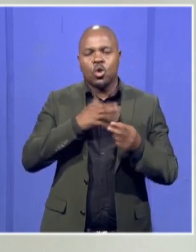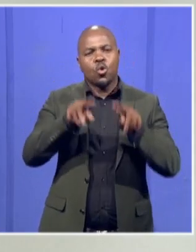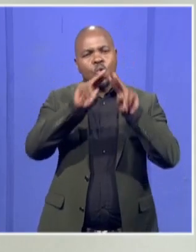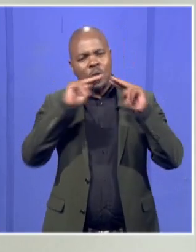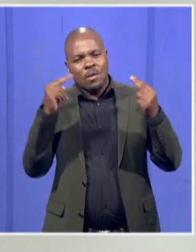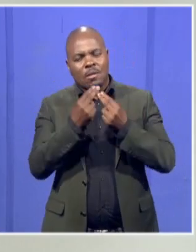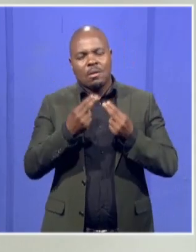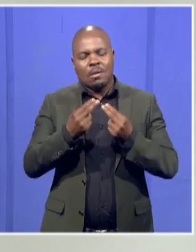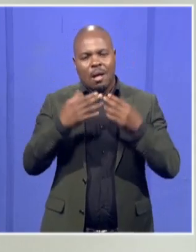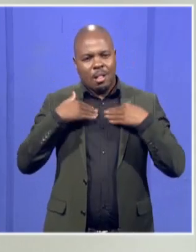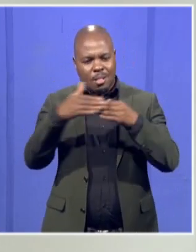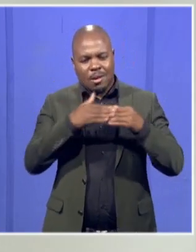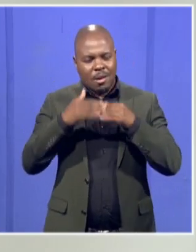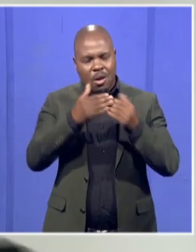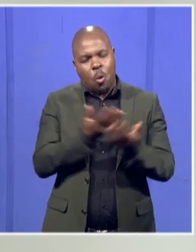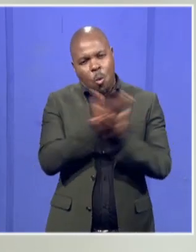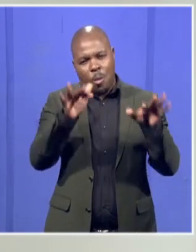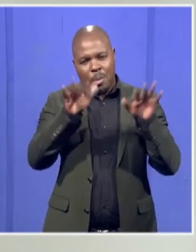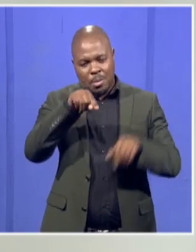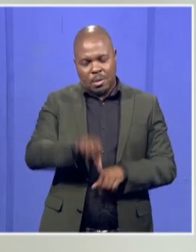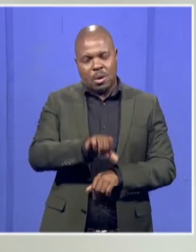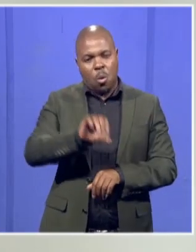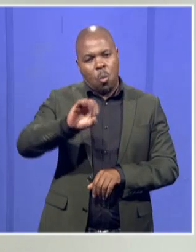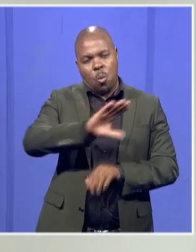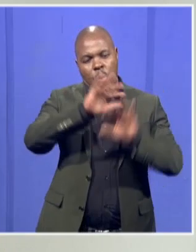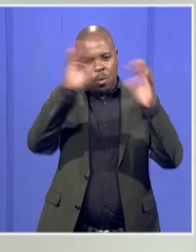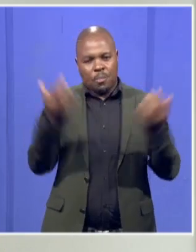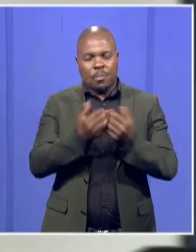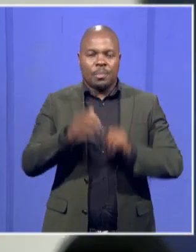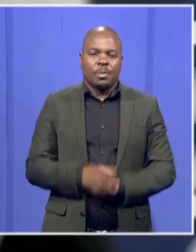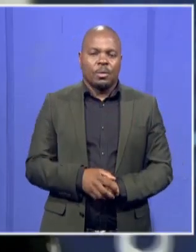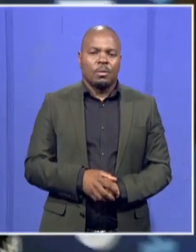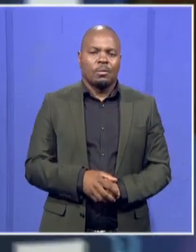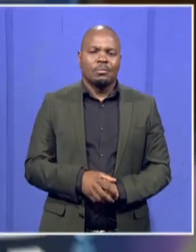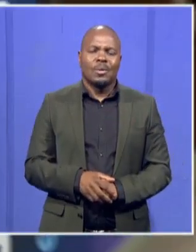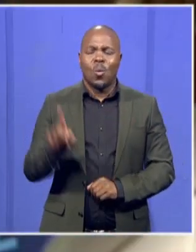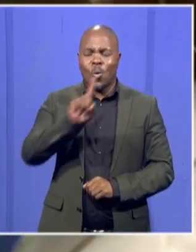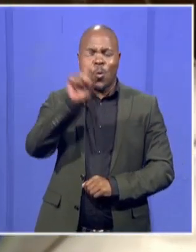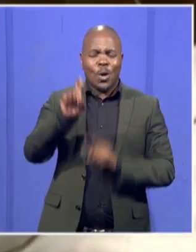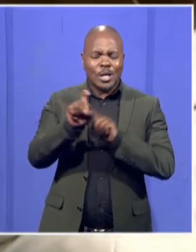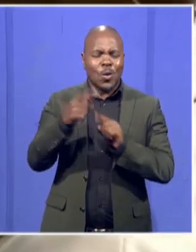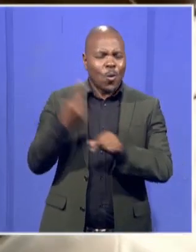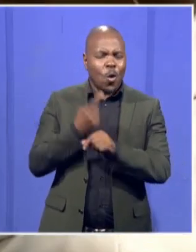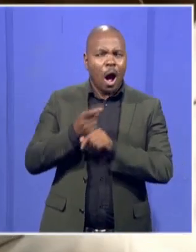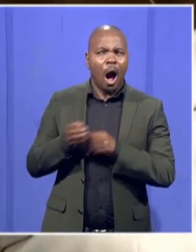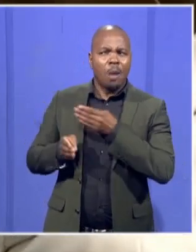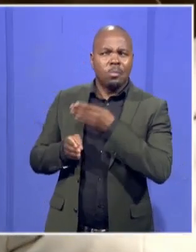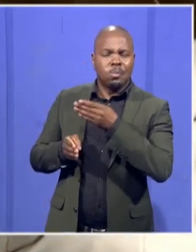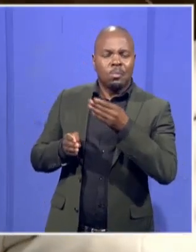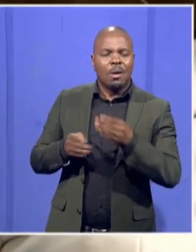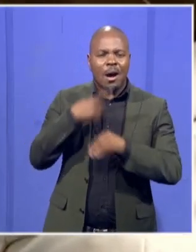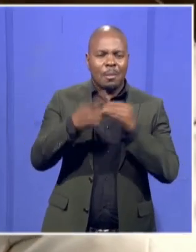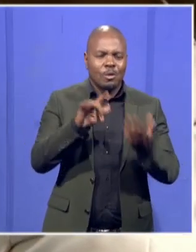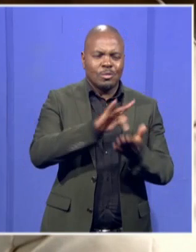all citizens in the world. And also, Doctor, there's this question that kept coming today about these